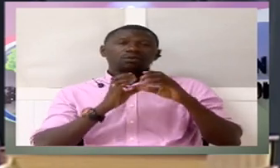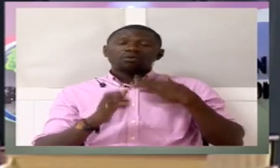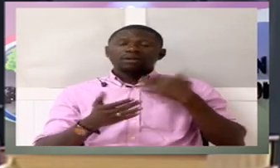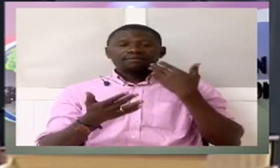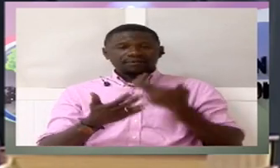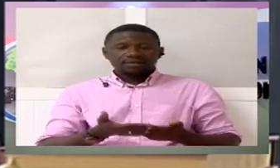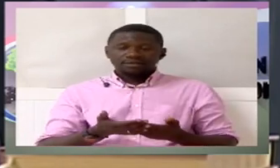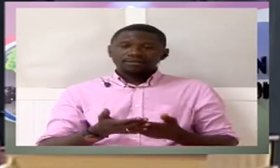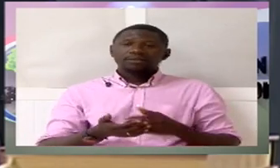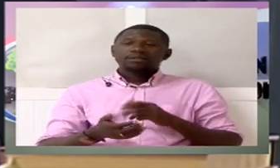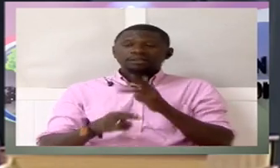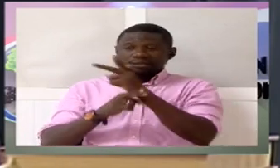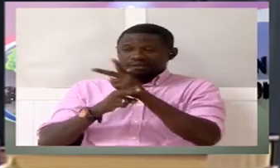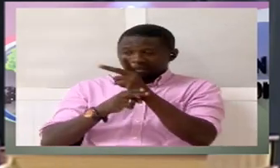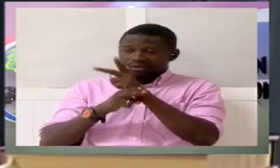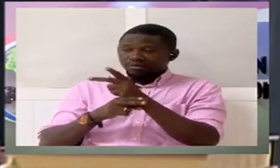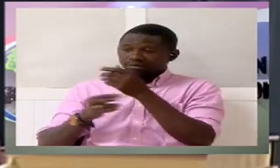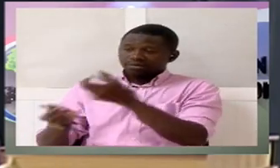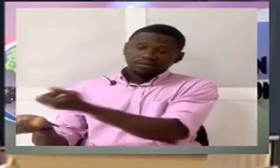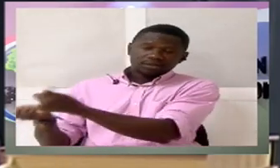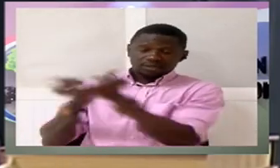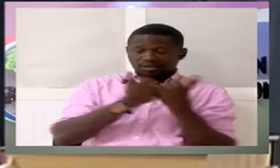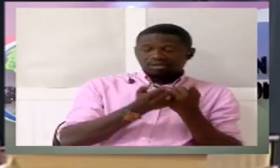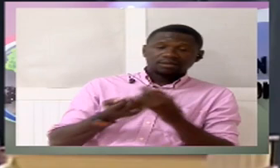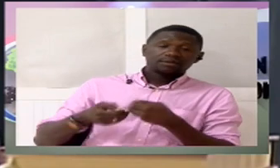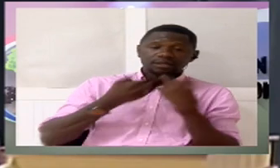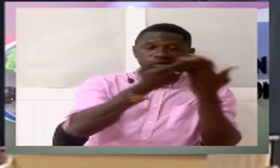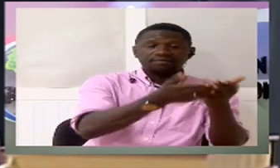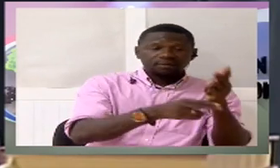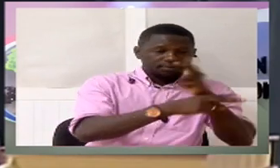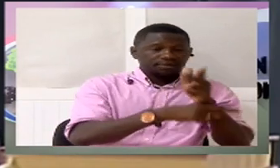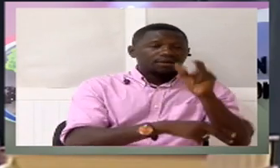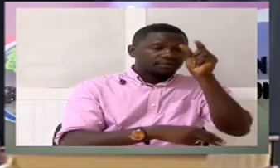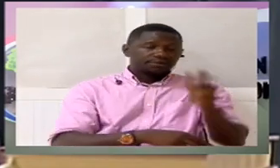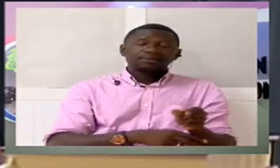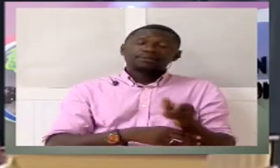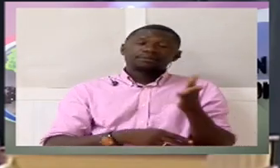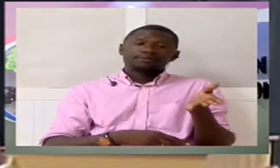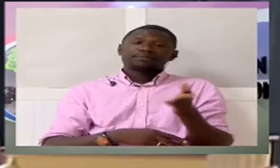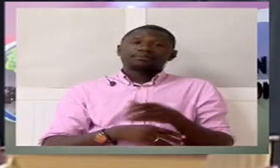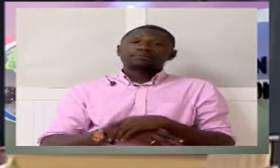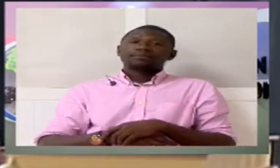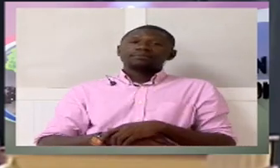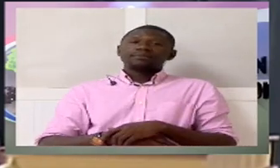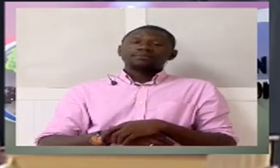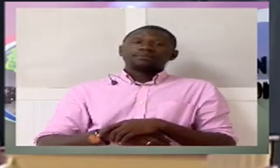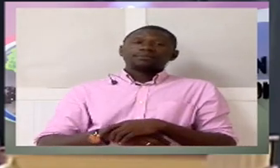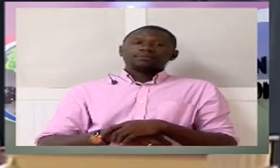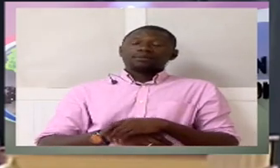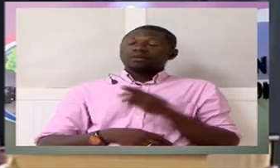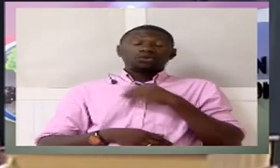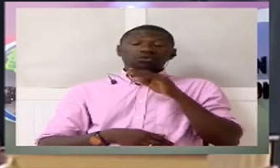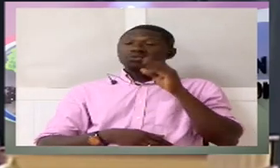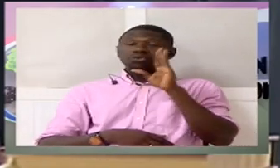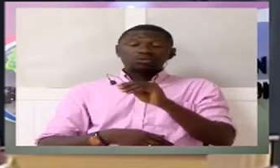I'm done, I telefono murundi prison officer ka. He will return the telephone back to that particular prison officer. But I'm ka kenye ken sentire. But